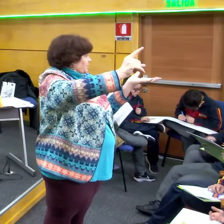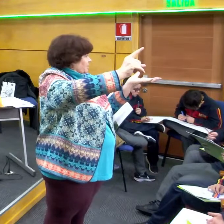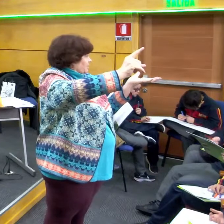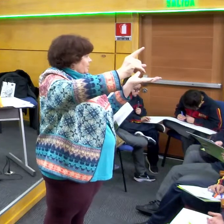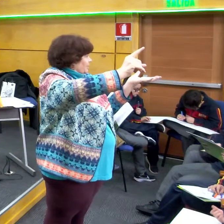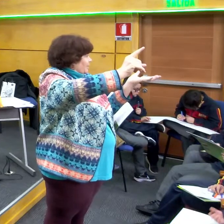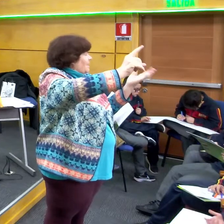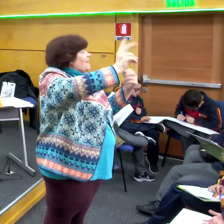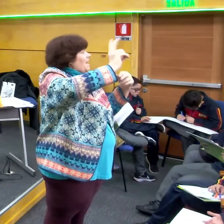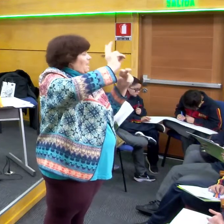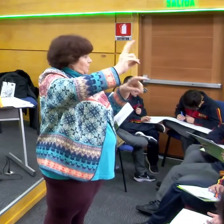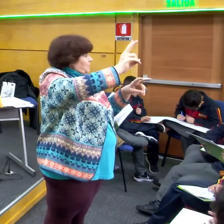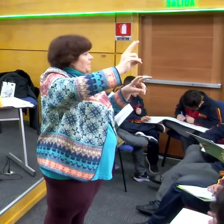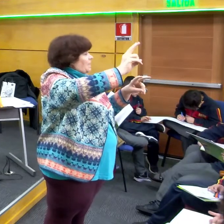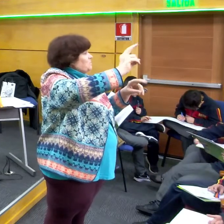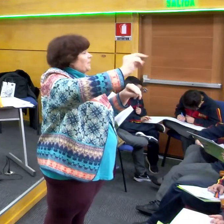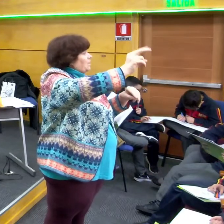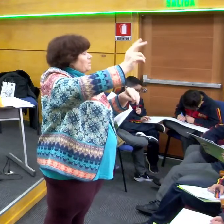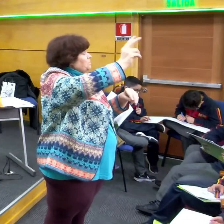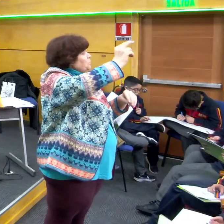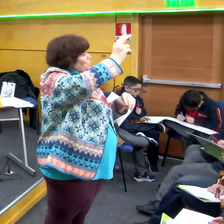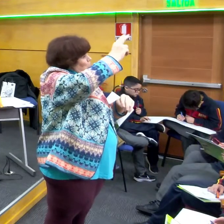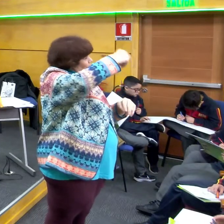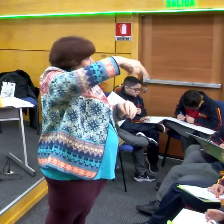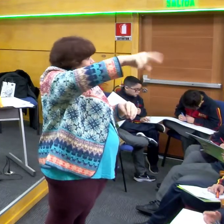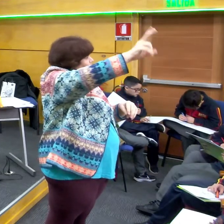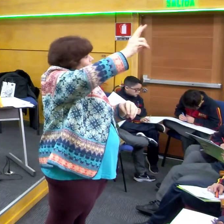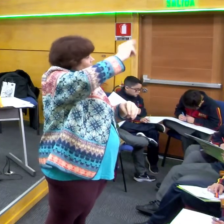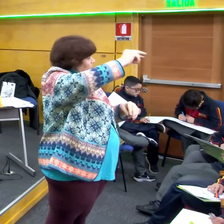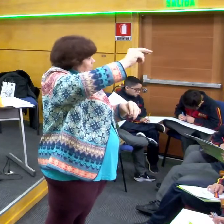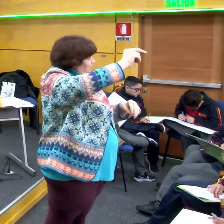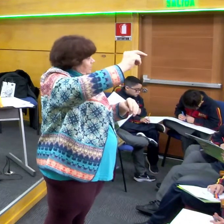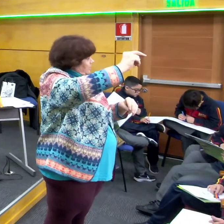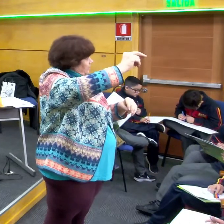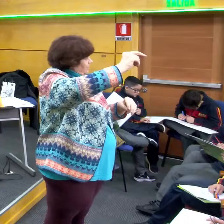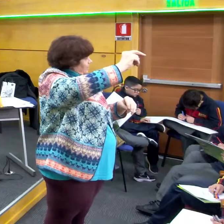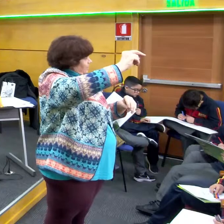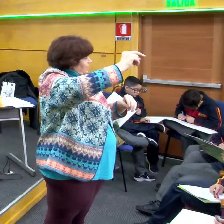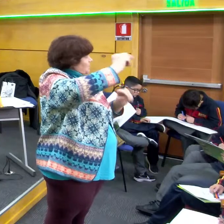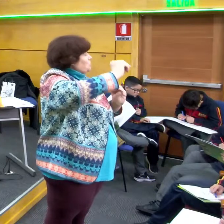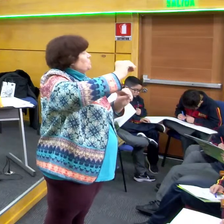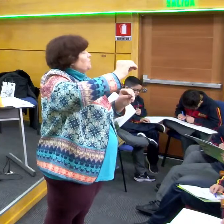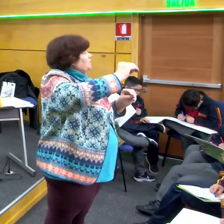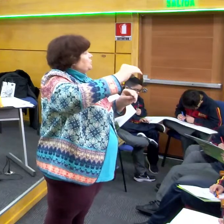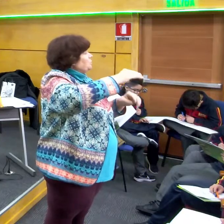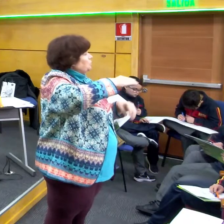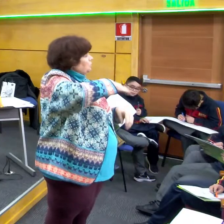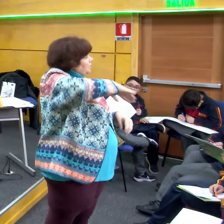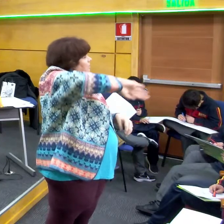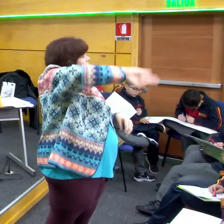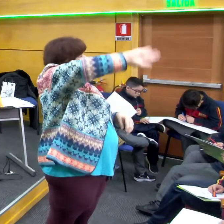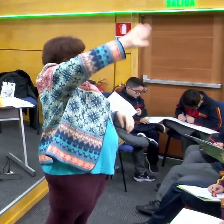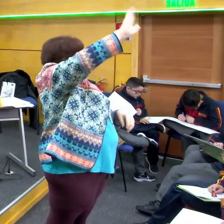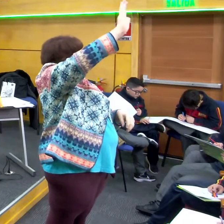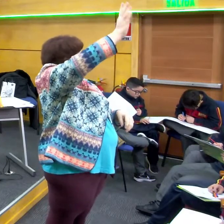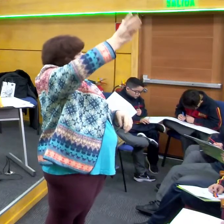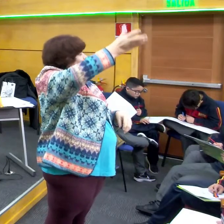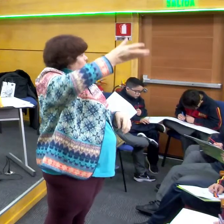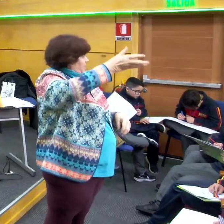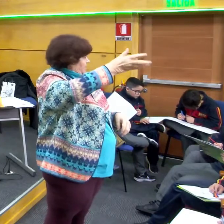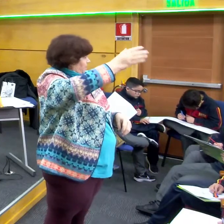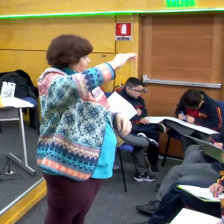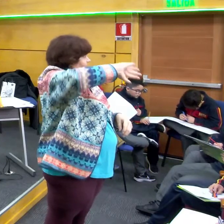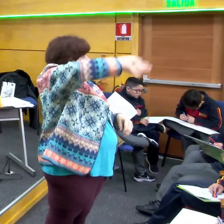memorized it. Every time you get into a word that you circled, you need to change